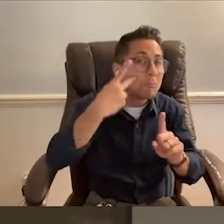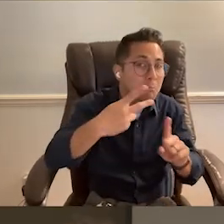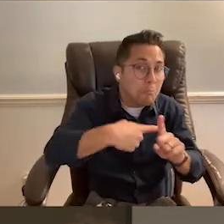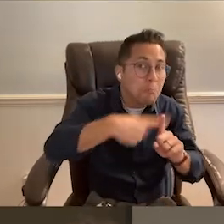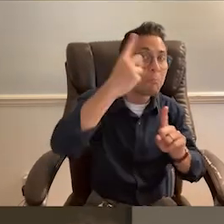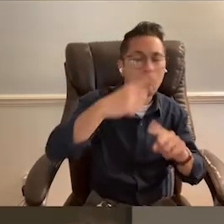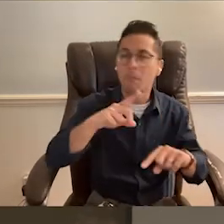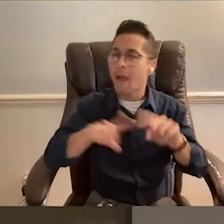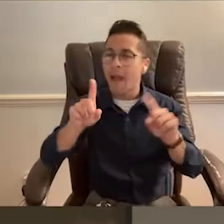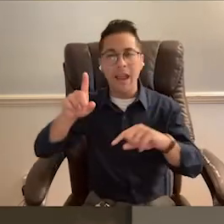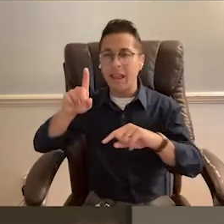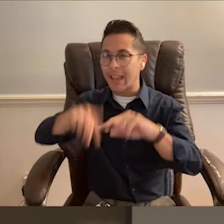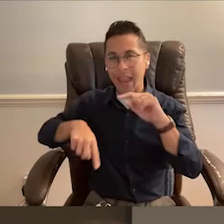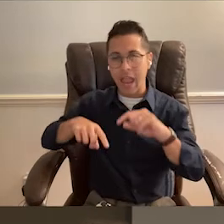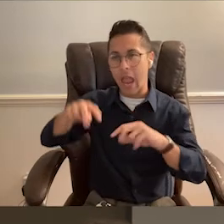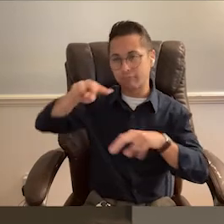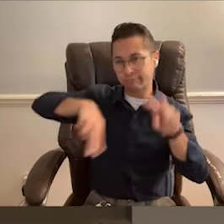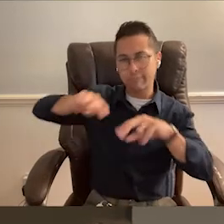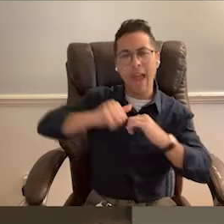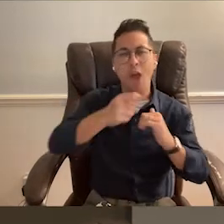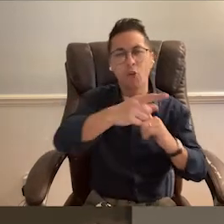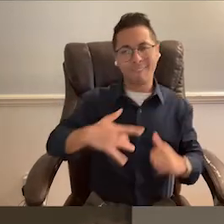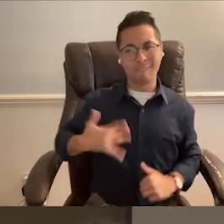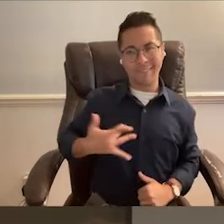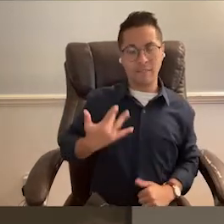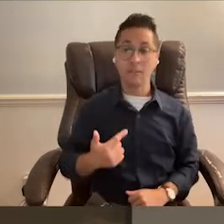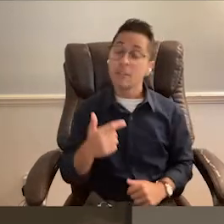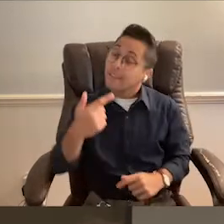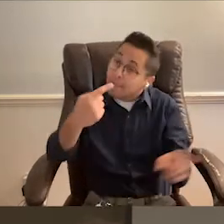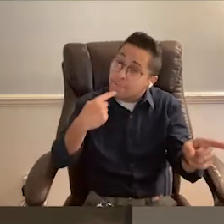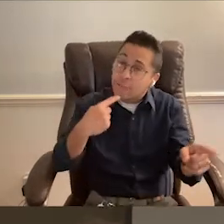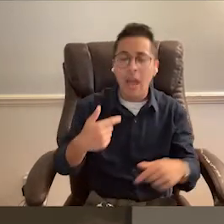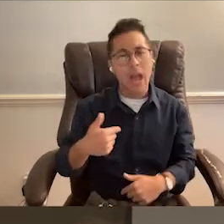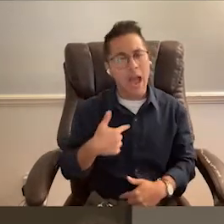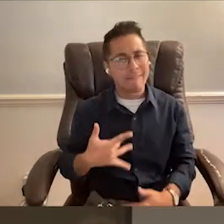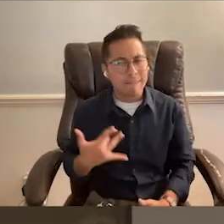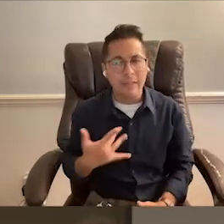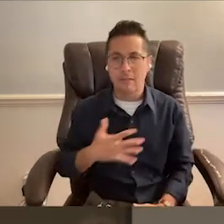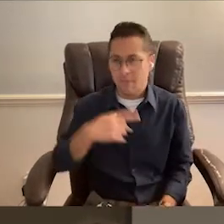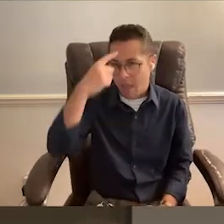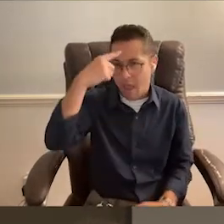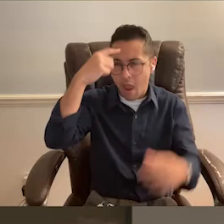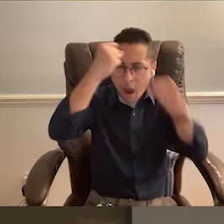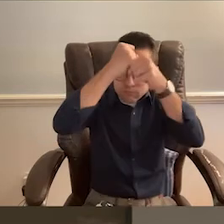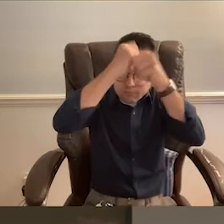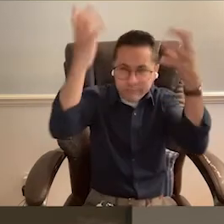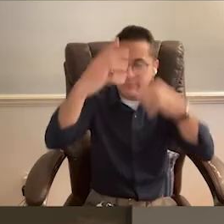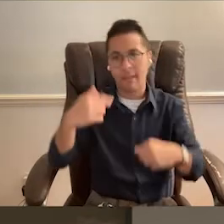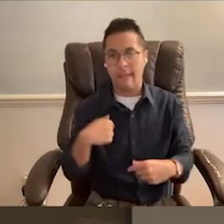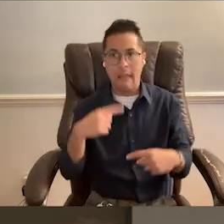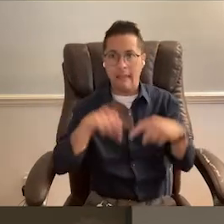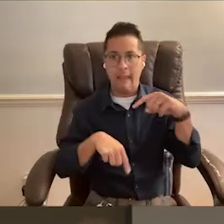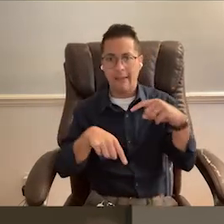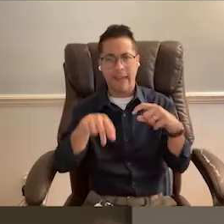I could put a thermometer on you, but I can't examine how you feel. So if you say I